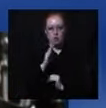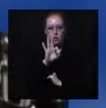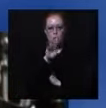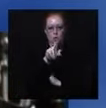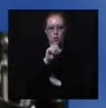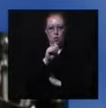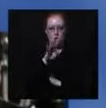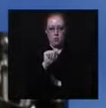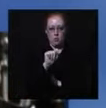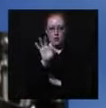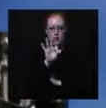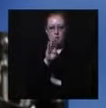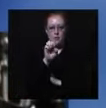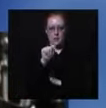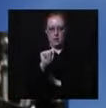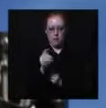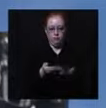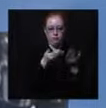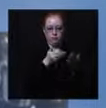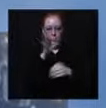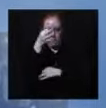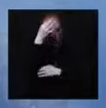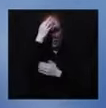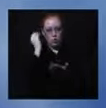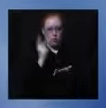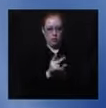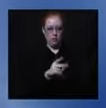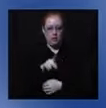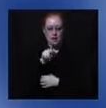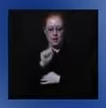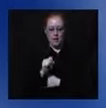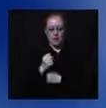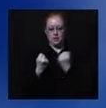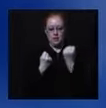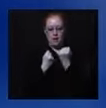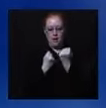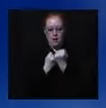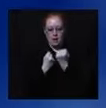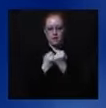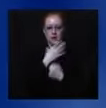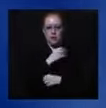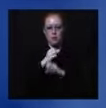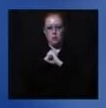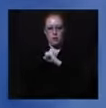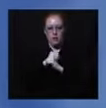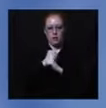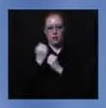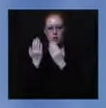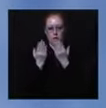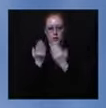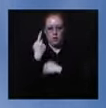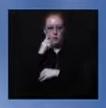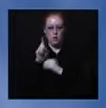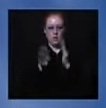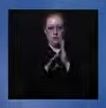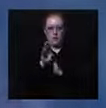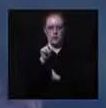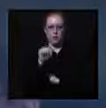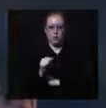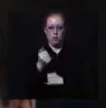Bennett, and submitted for federal approval. The Kansas Advocacy and Protective Services for the Developmentally Disabled was